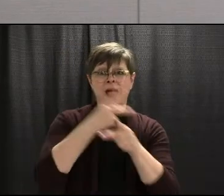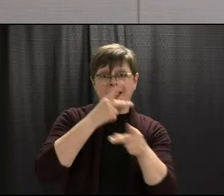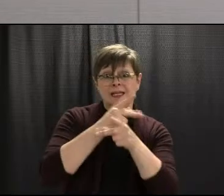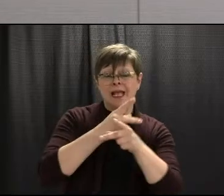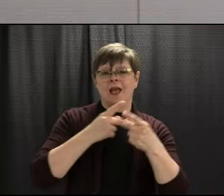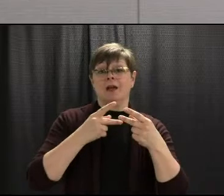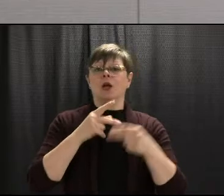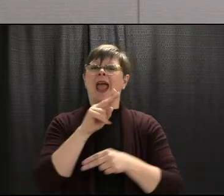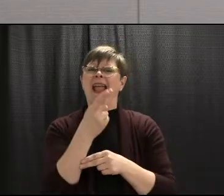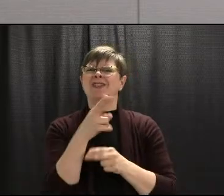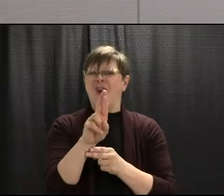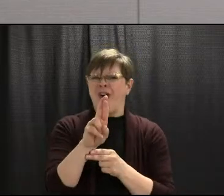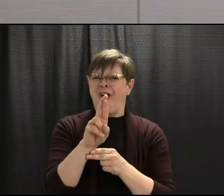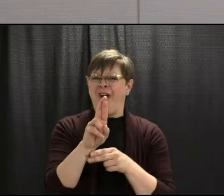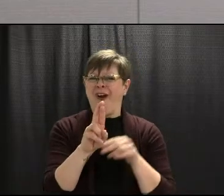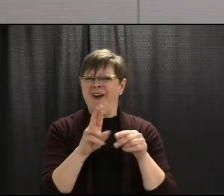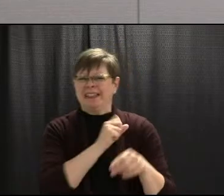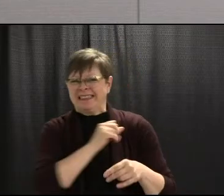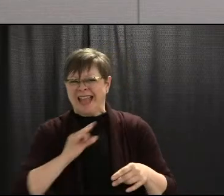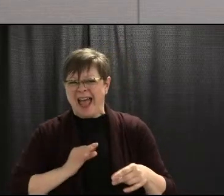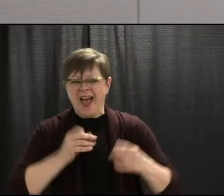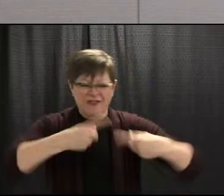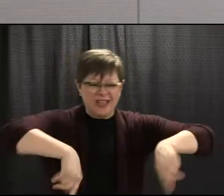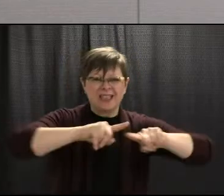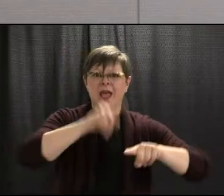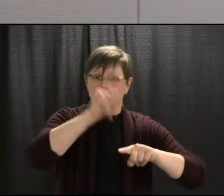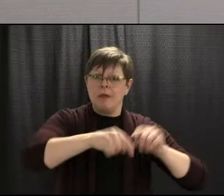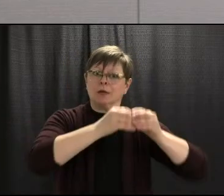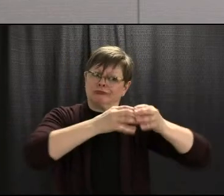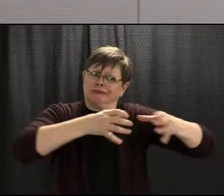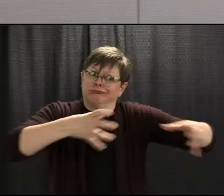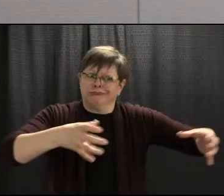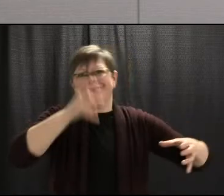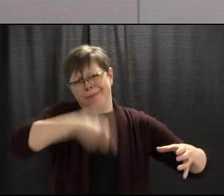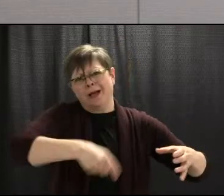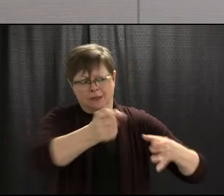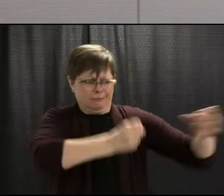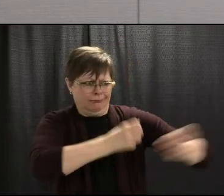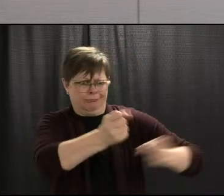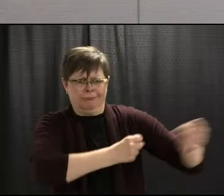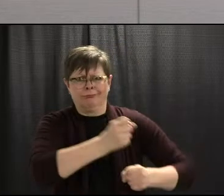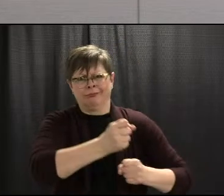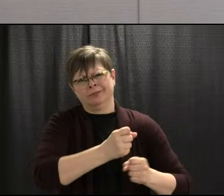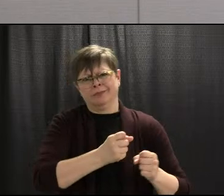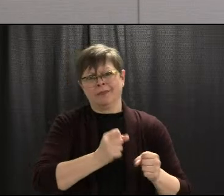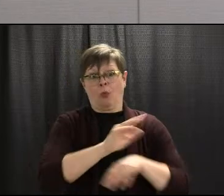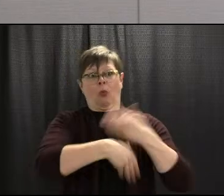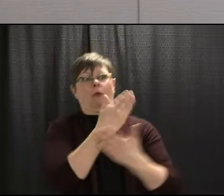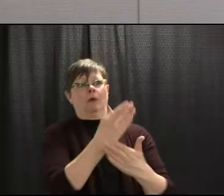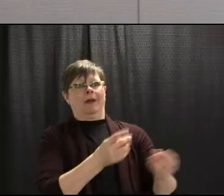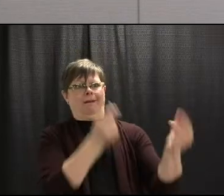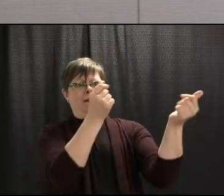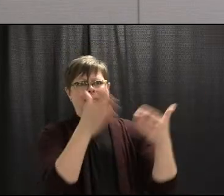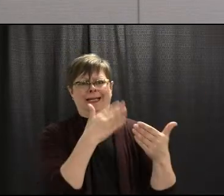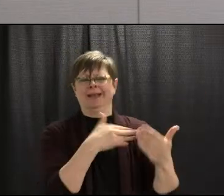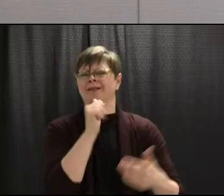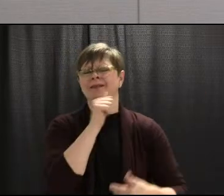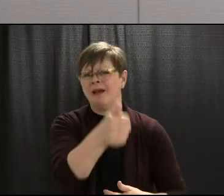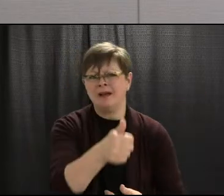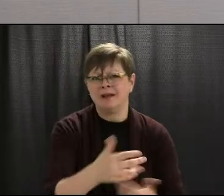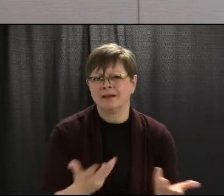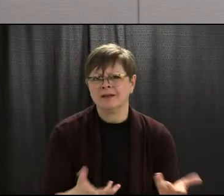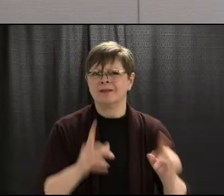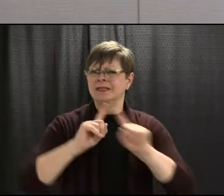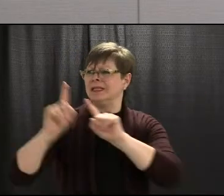human resources. That's not going to happen overnight, as there has been a substantial change in the way that nurses, doctors, allied health